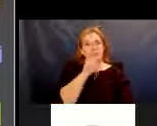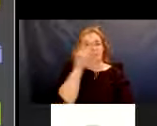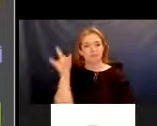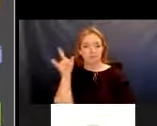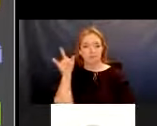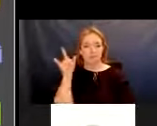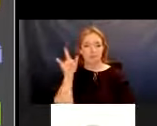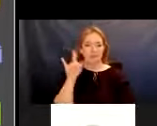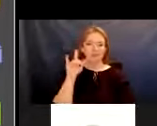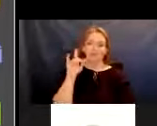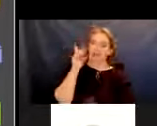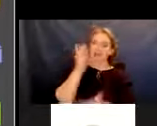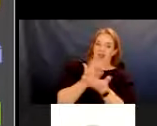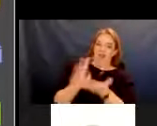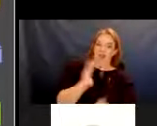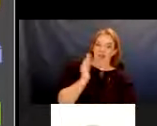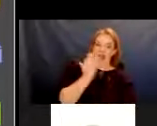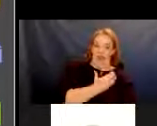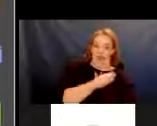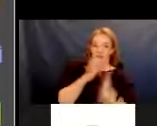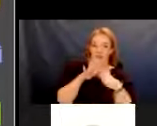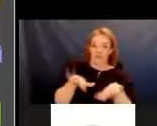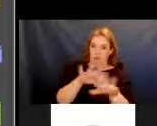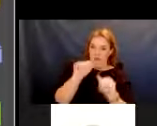Shed hours, rated zones can off.